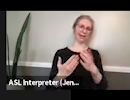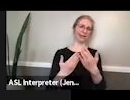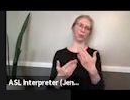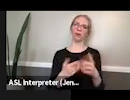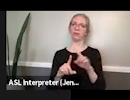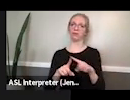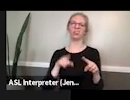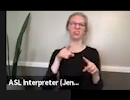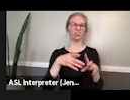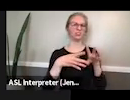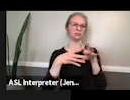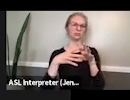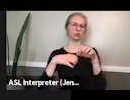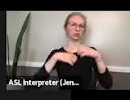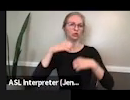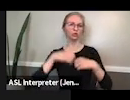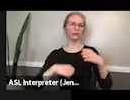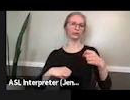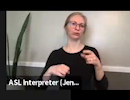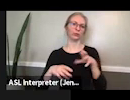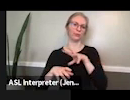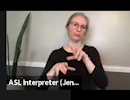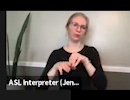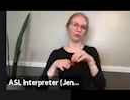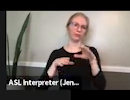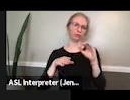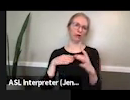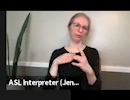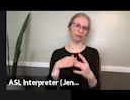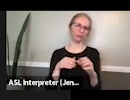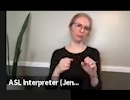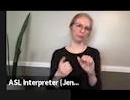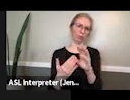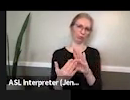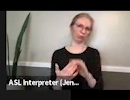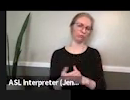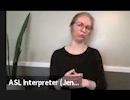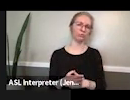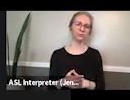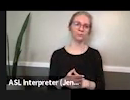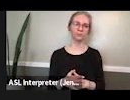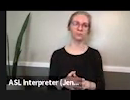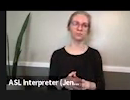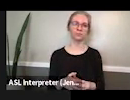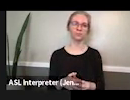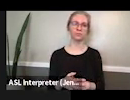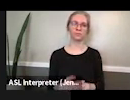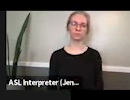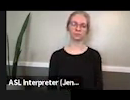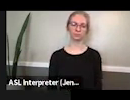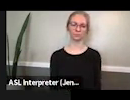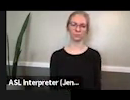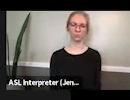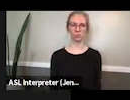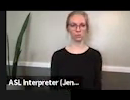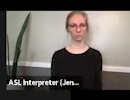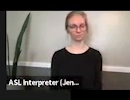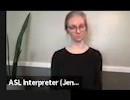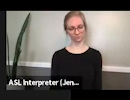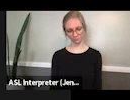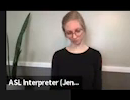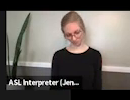it as part of a child-guided approach. I think one thing that might not be on your general